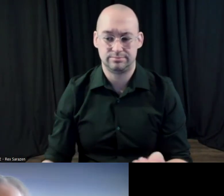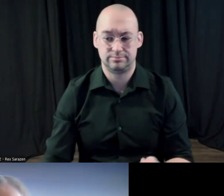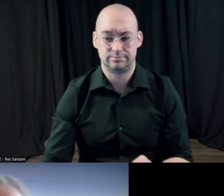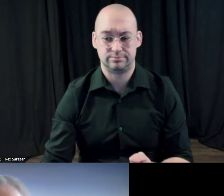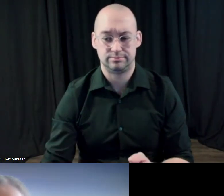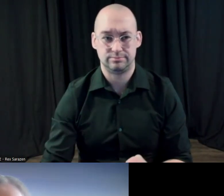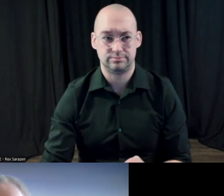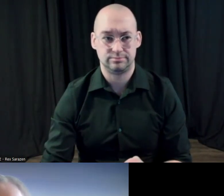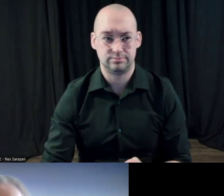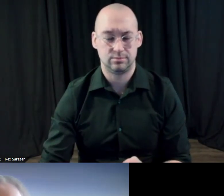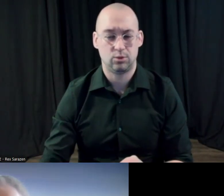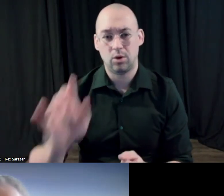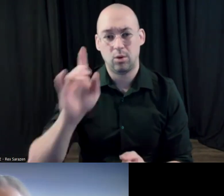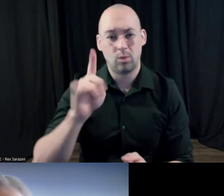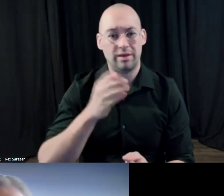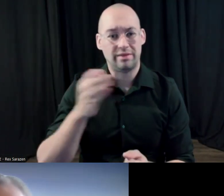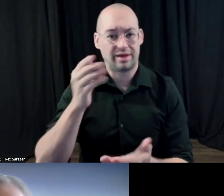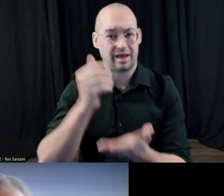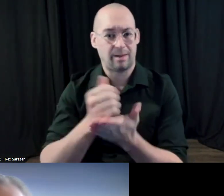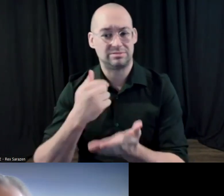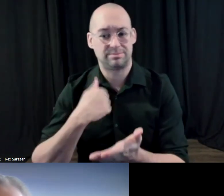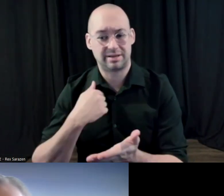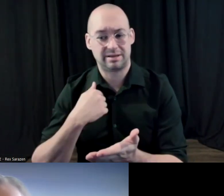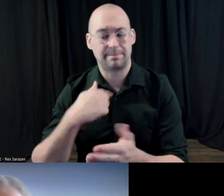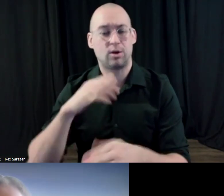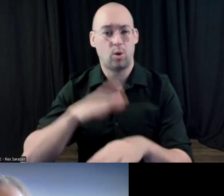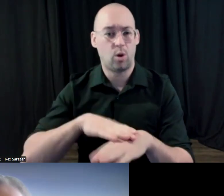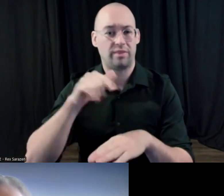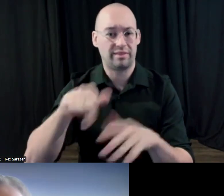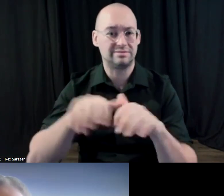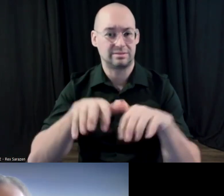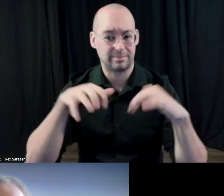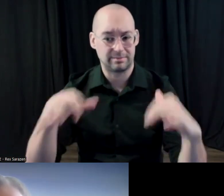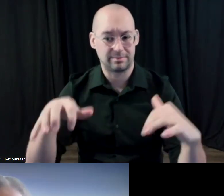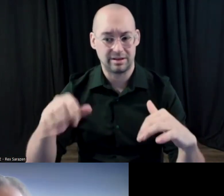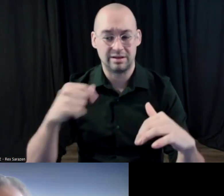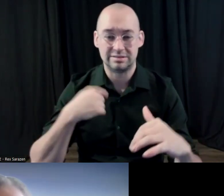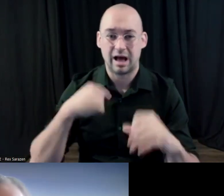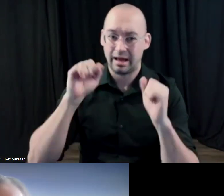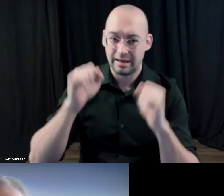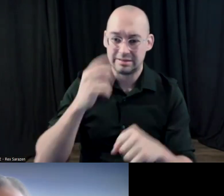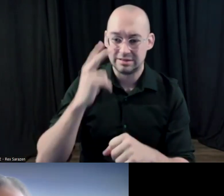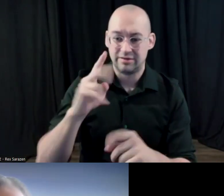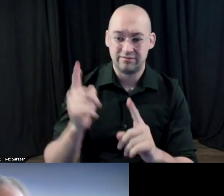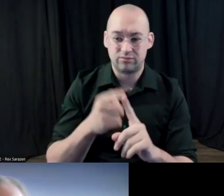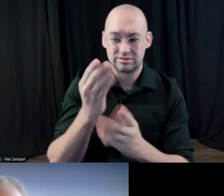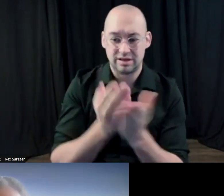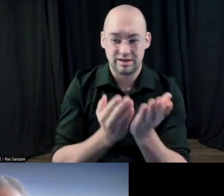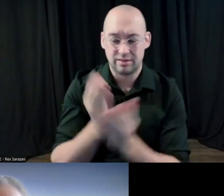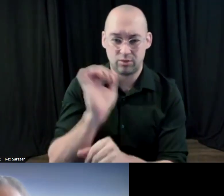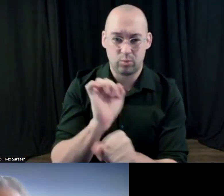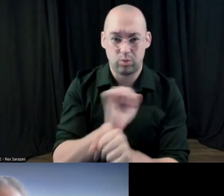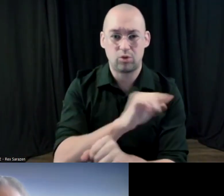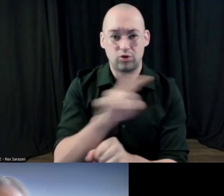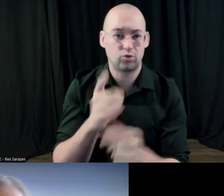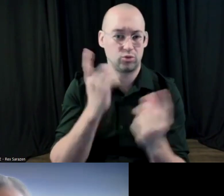One thing that helps me is being on these committees because I get a chance to see firsthand the work that you guys are doing to